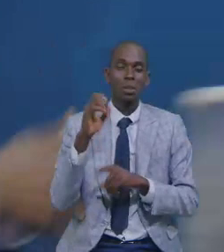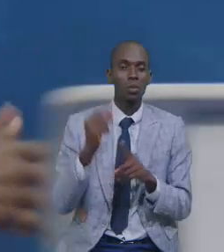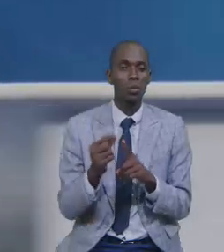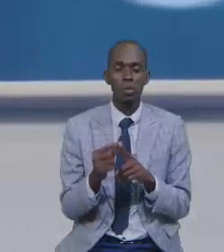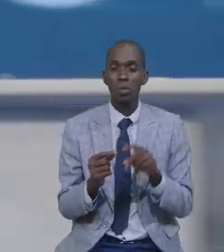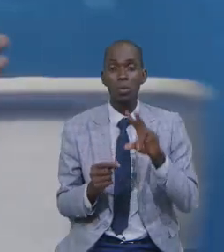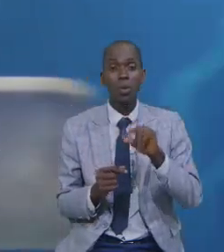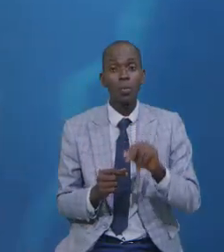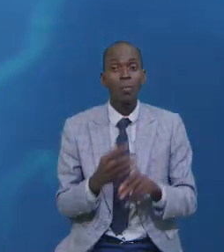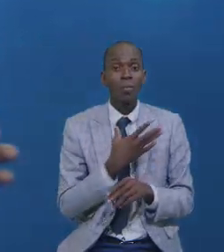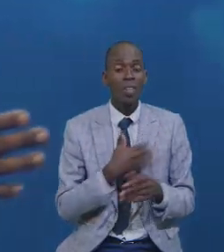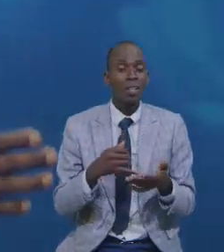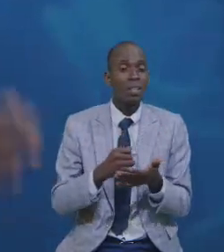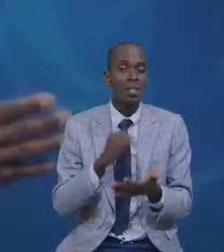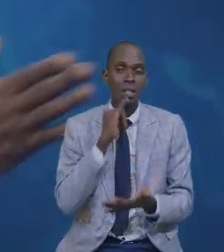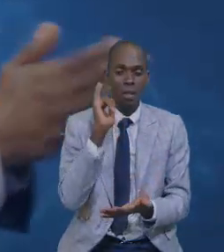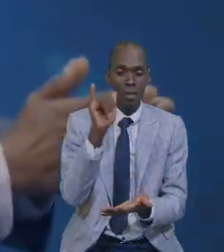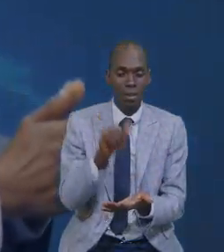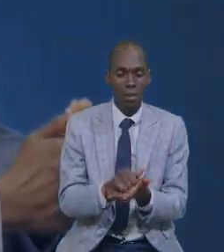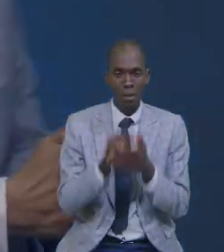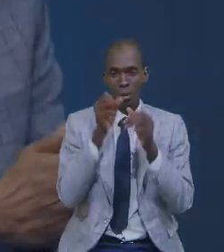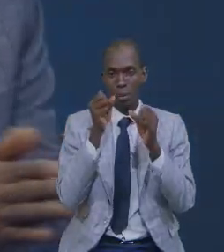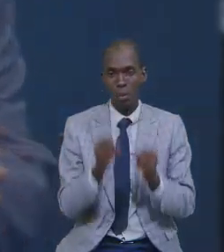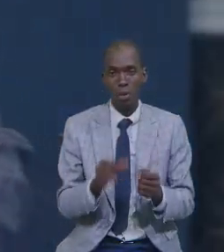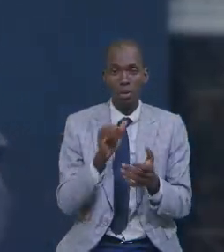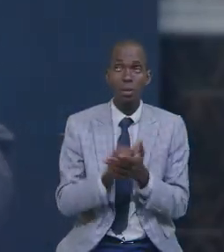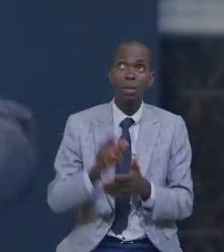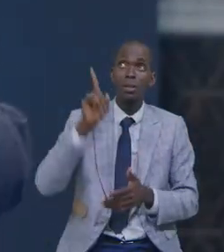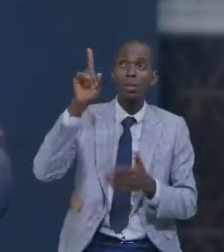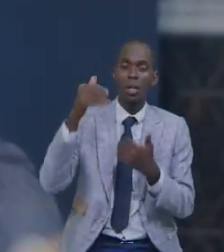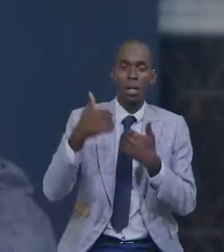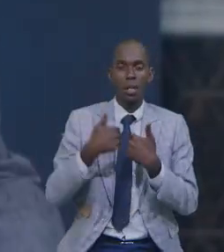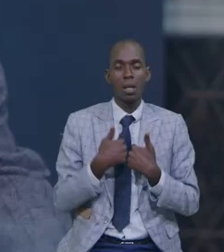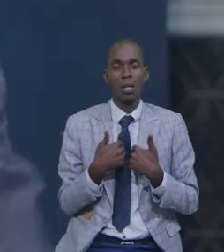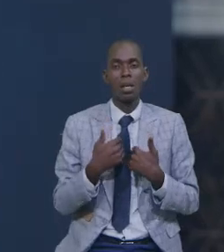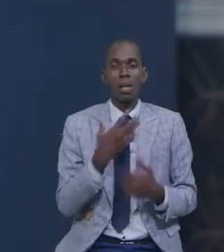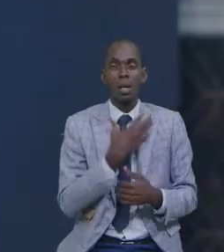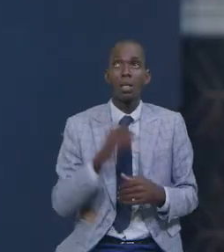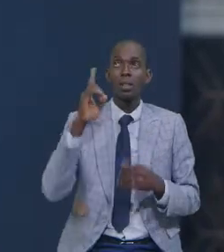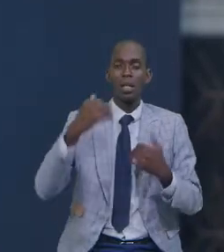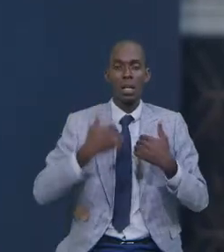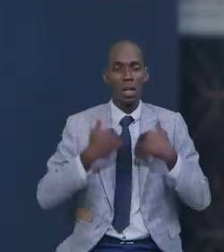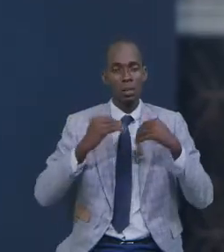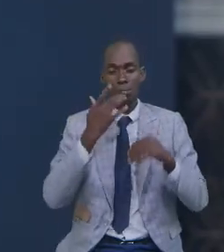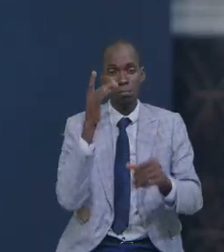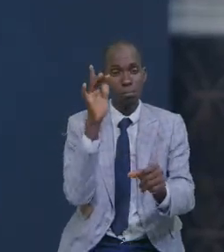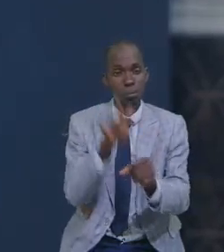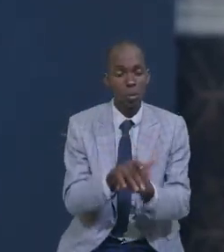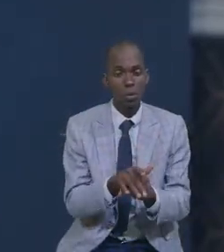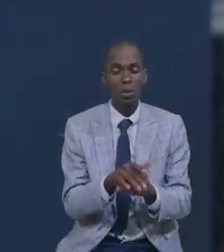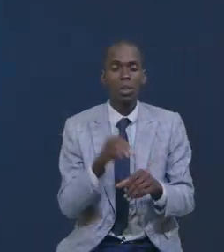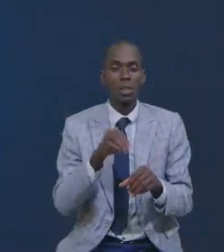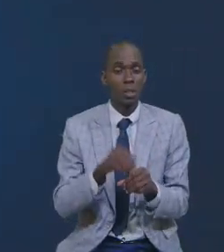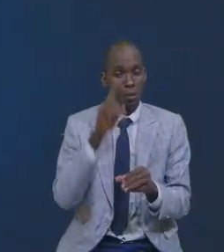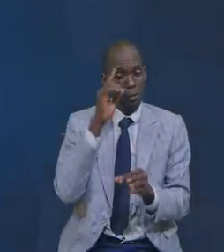is that power that he has, and he has given the promise in faithfulness.